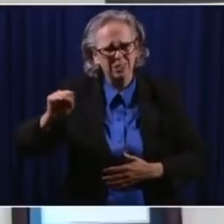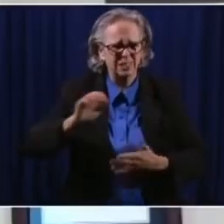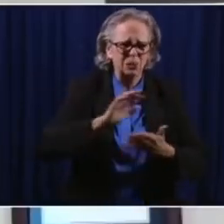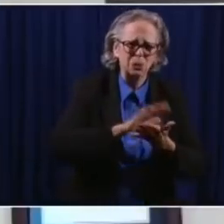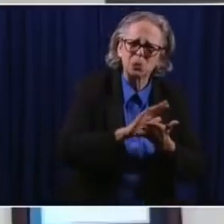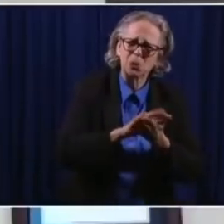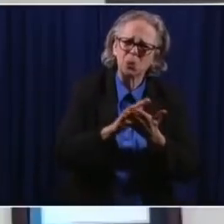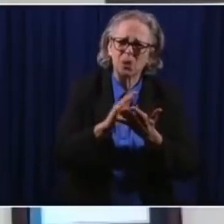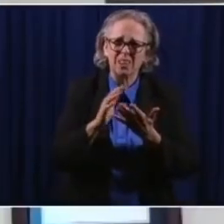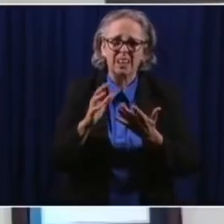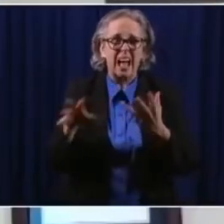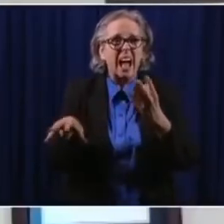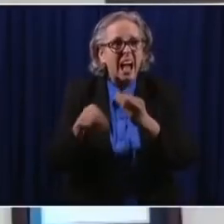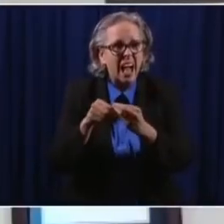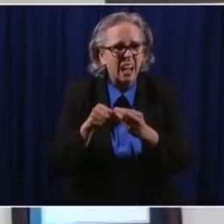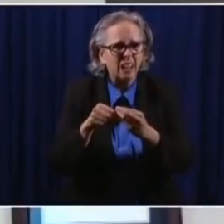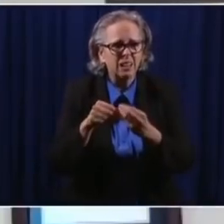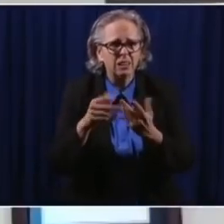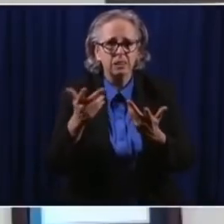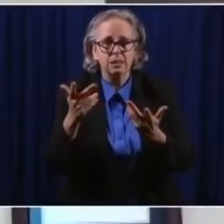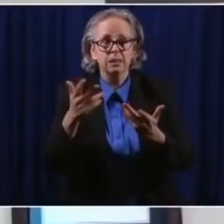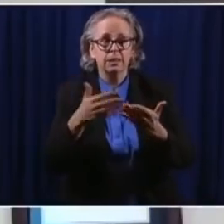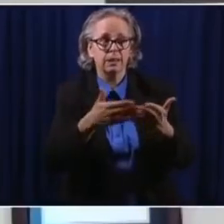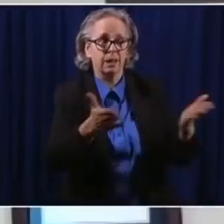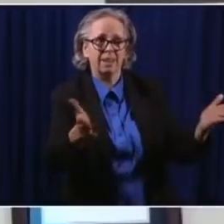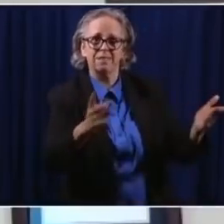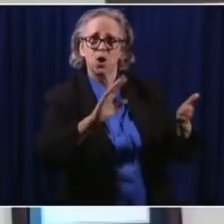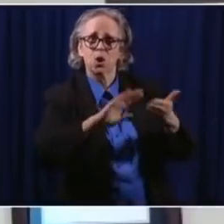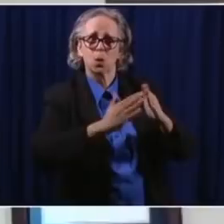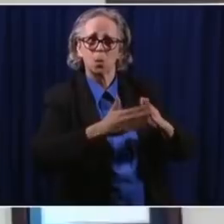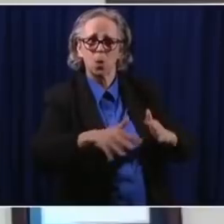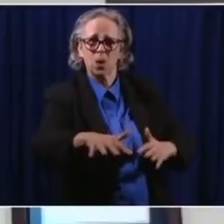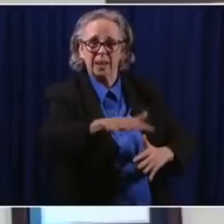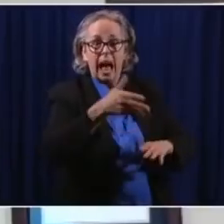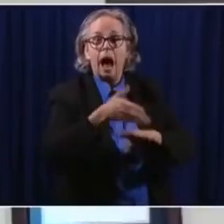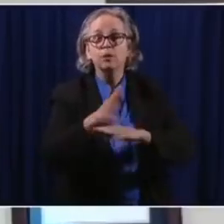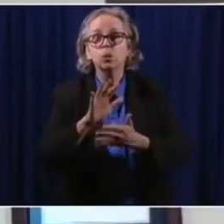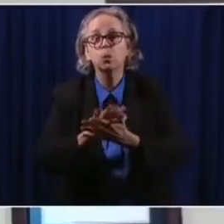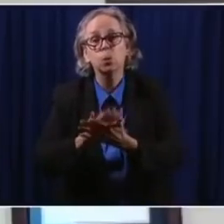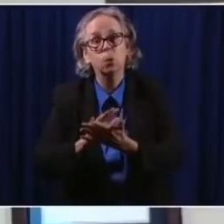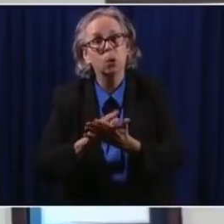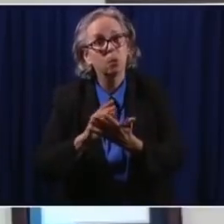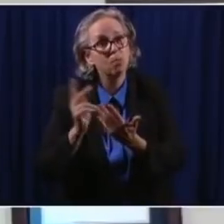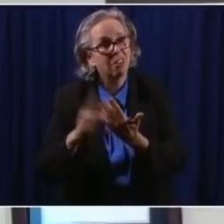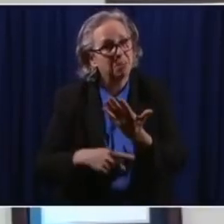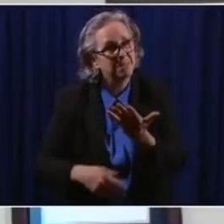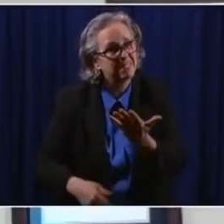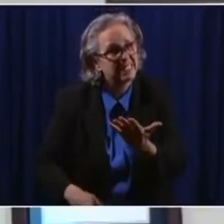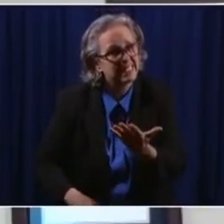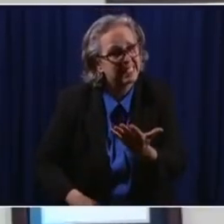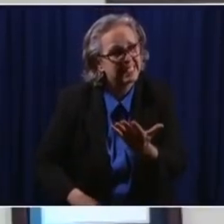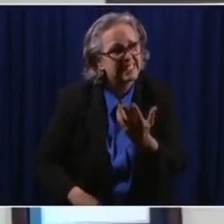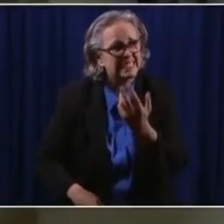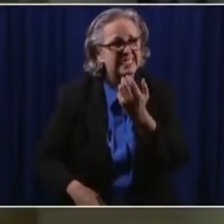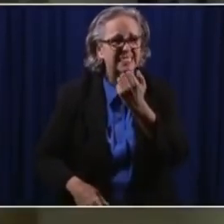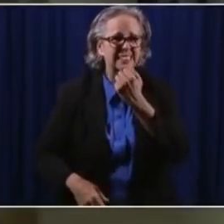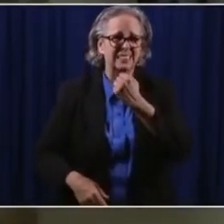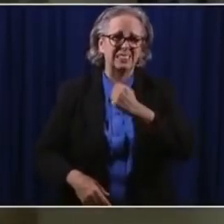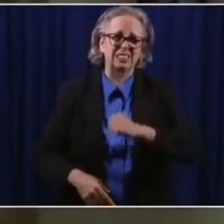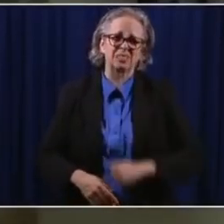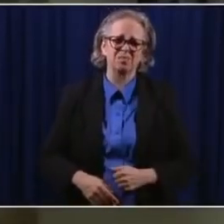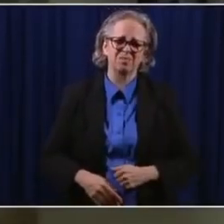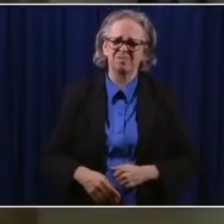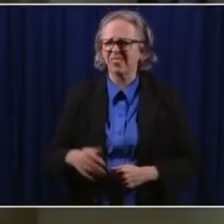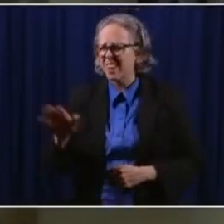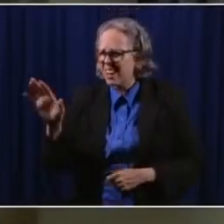into the other interactions that our kids are having outside of the school if we want to keep our schools healthy. Maybe walk